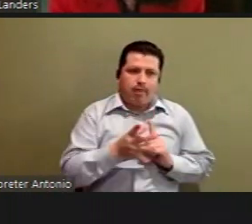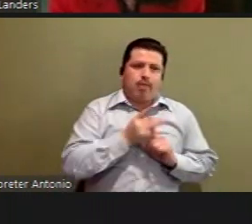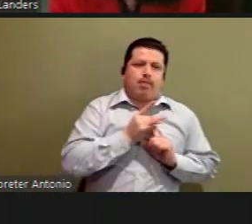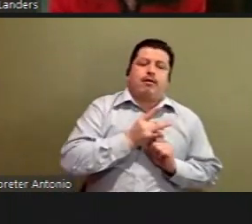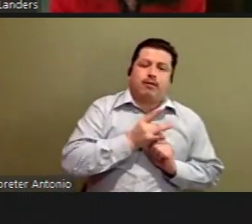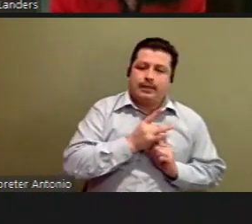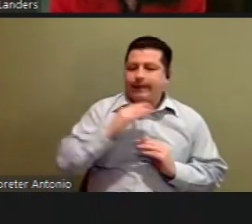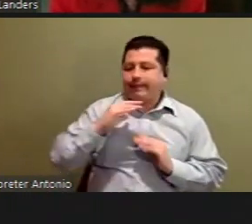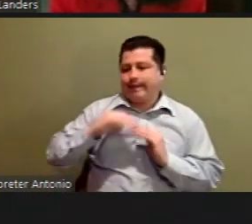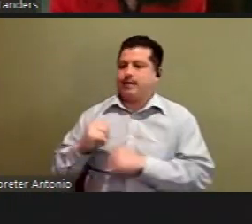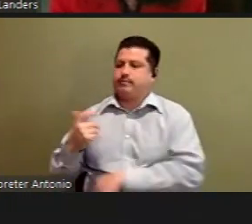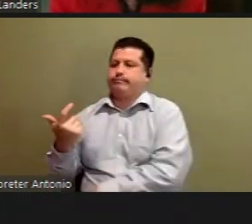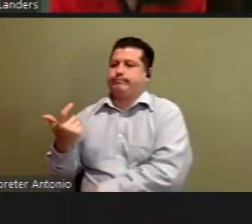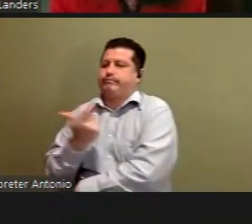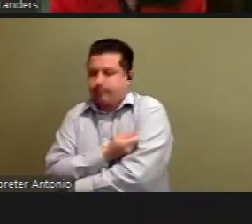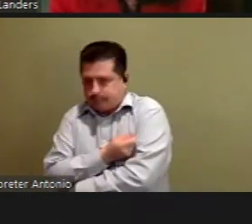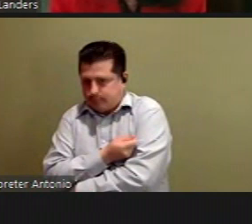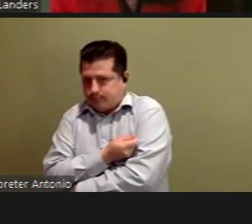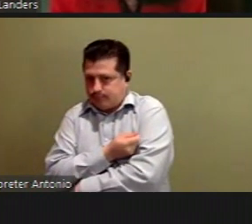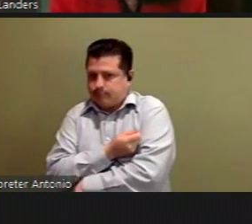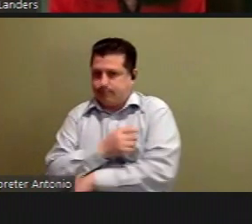associated with actually contracting COVID.